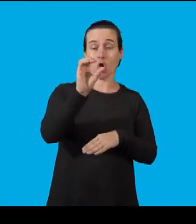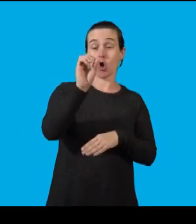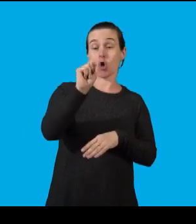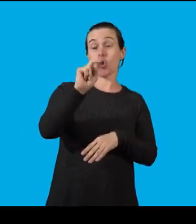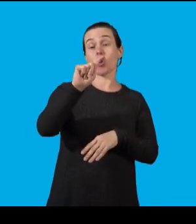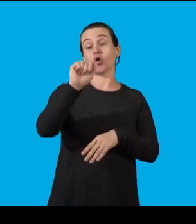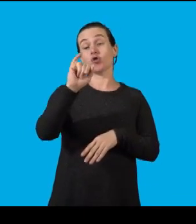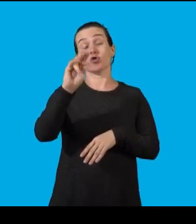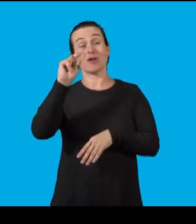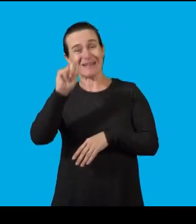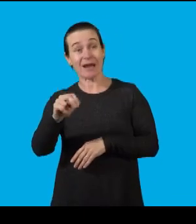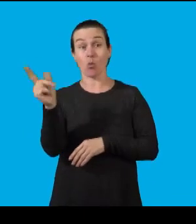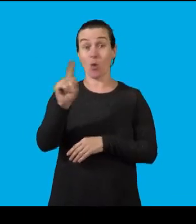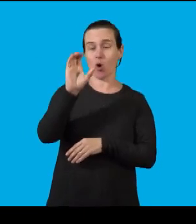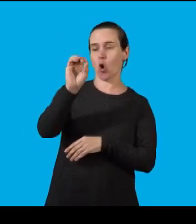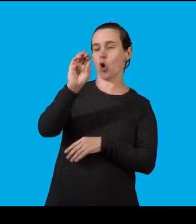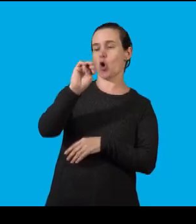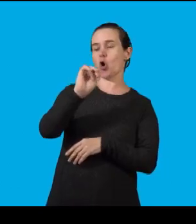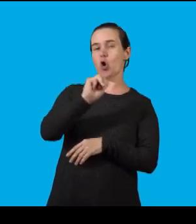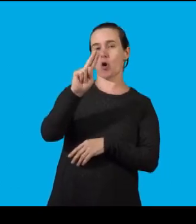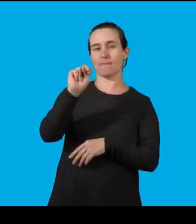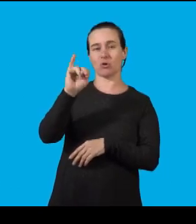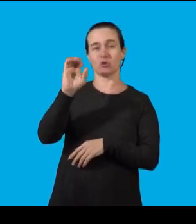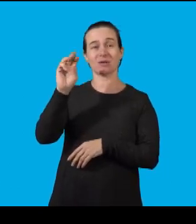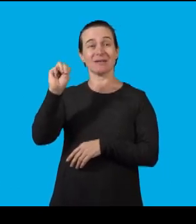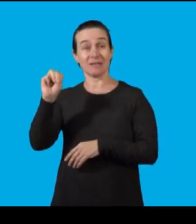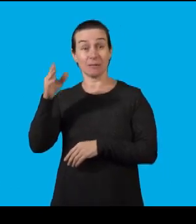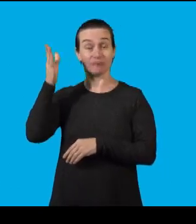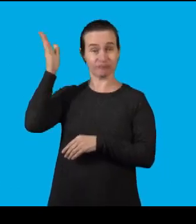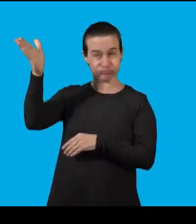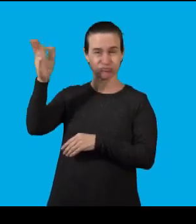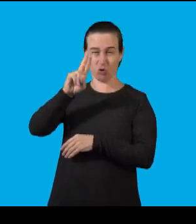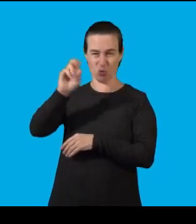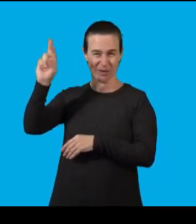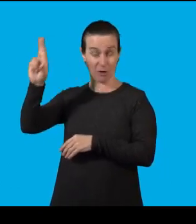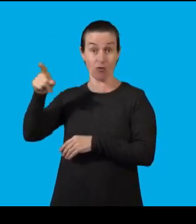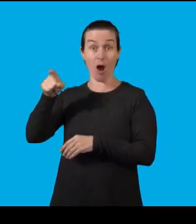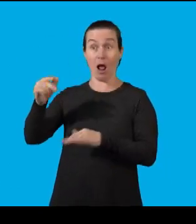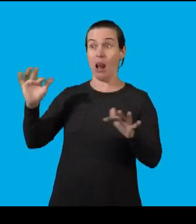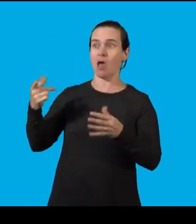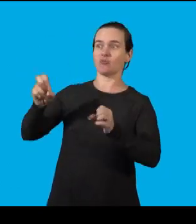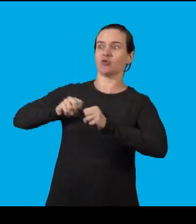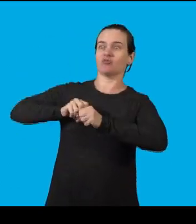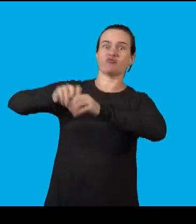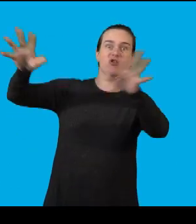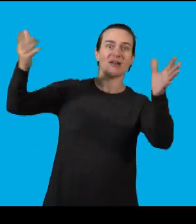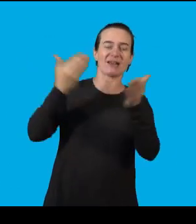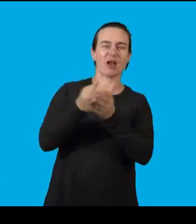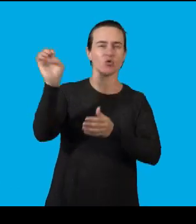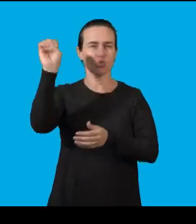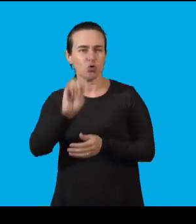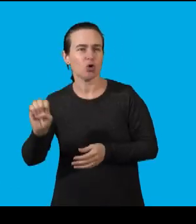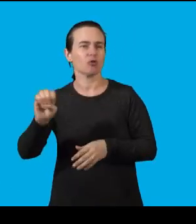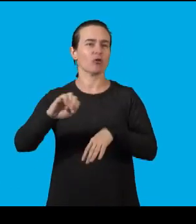word containing communism where it already existed and not allowing it to spread to neighboring